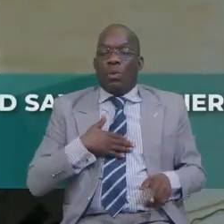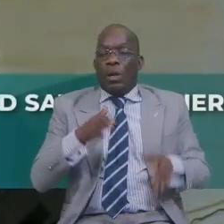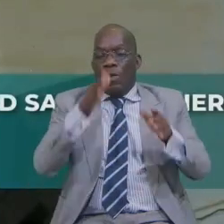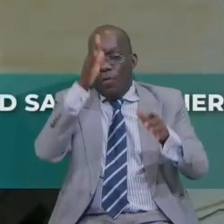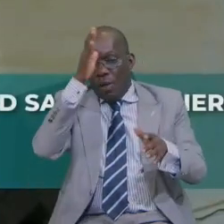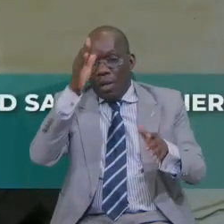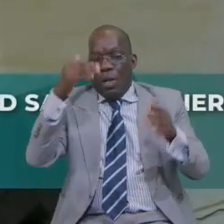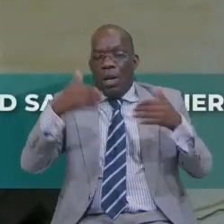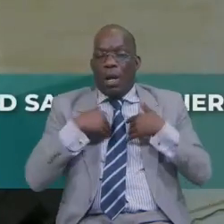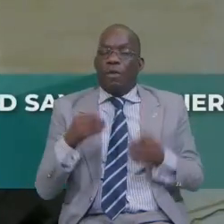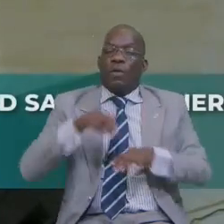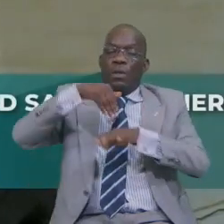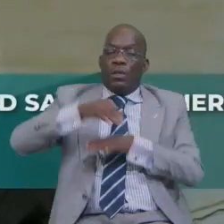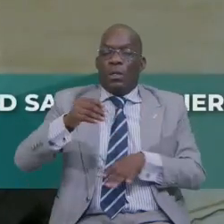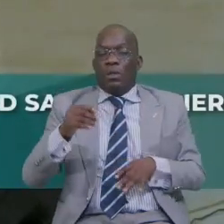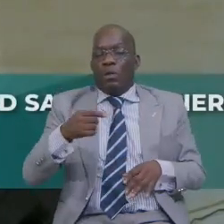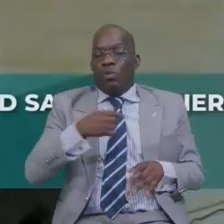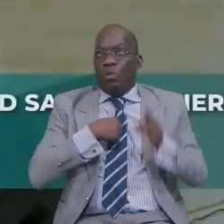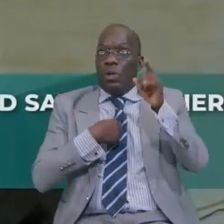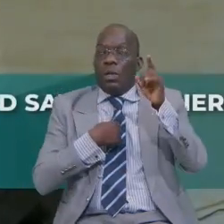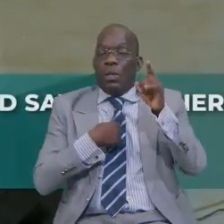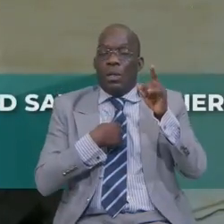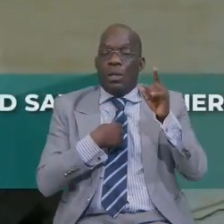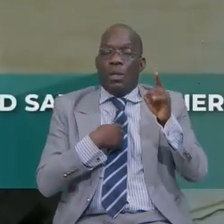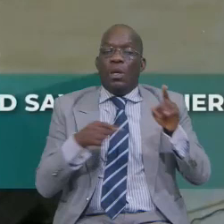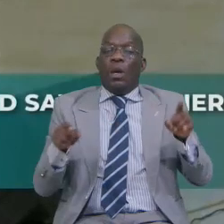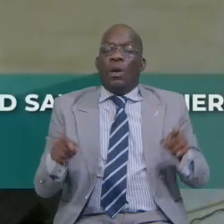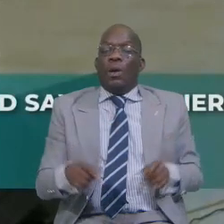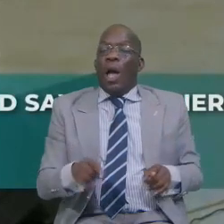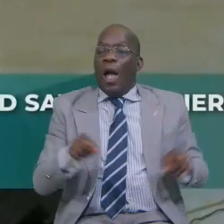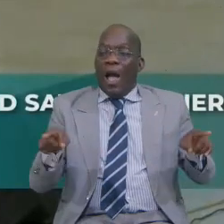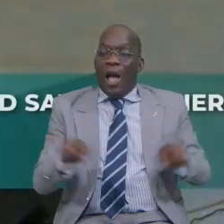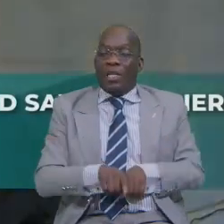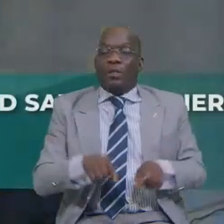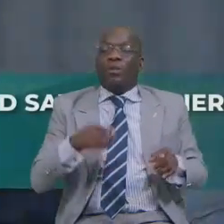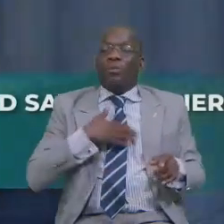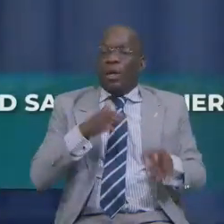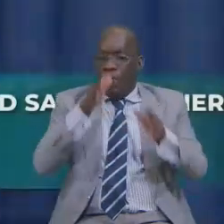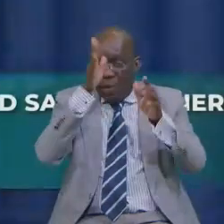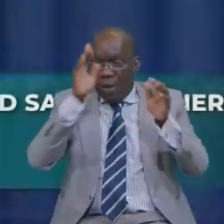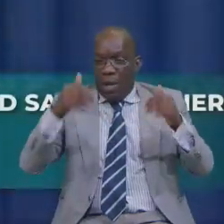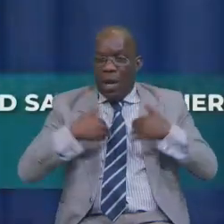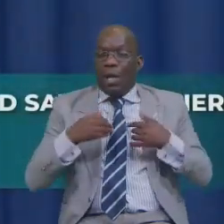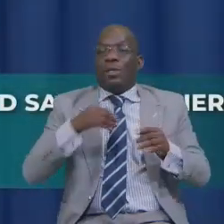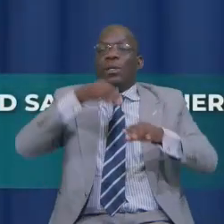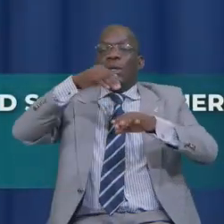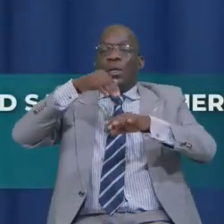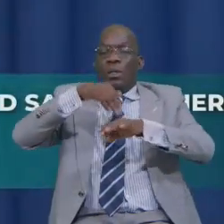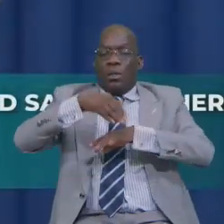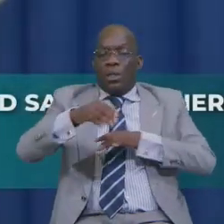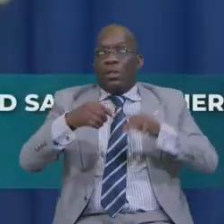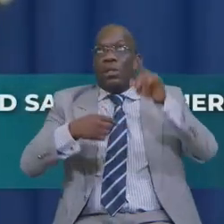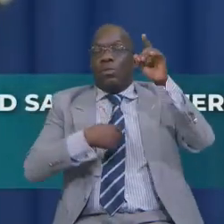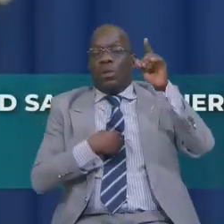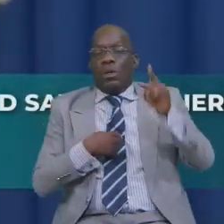seek and to save the lost, as my Father hath sent me, even so